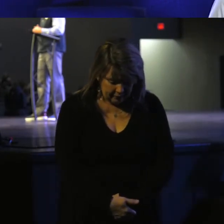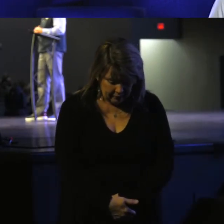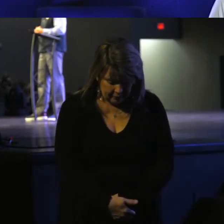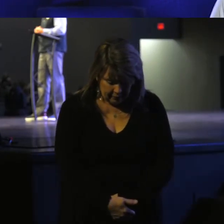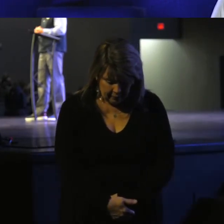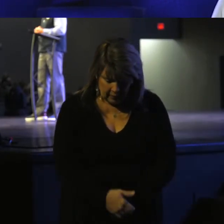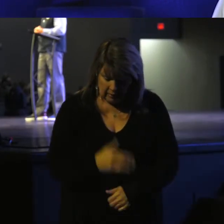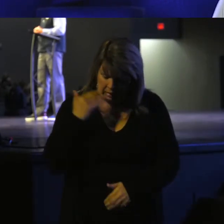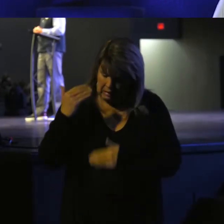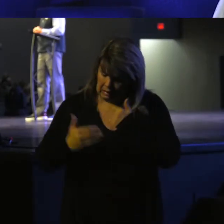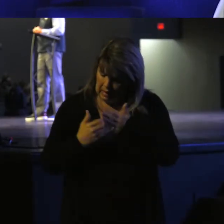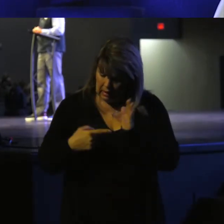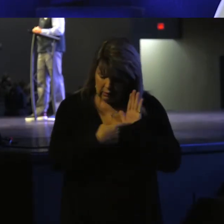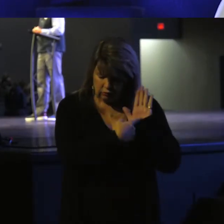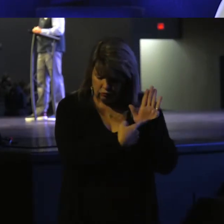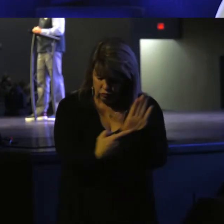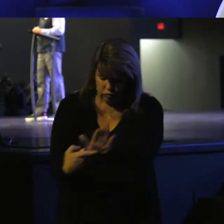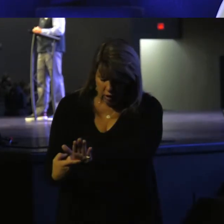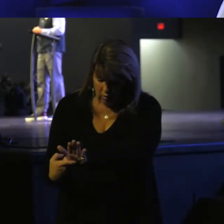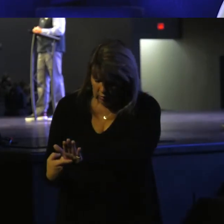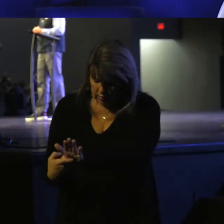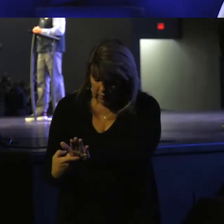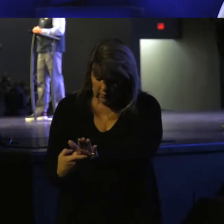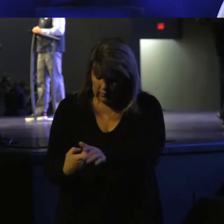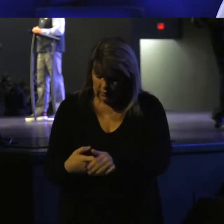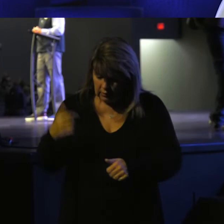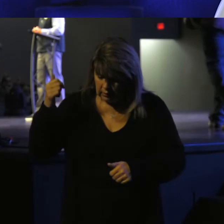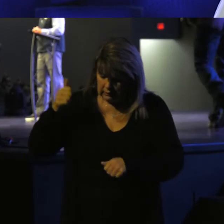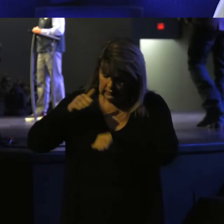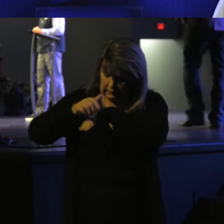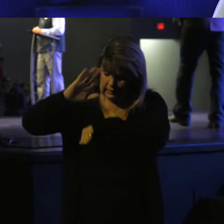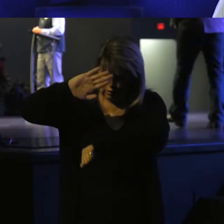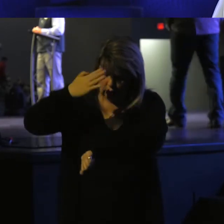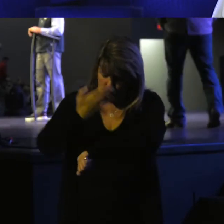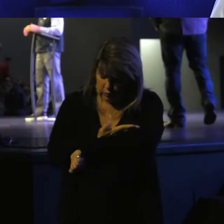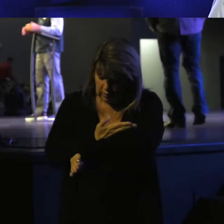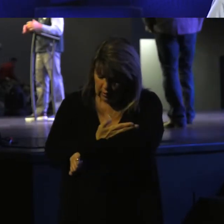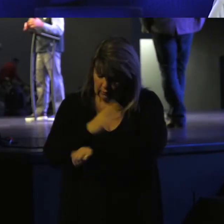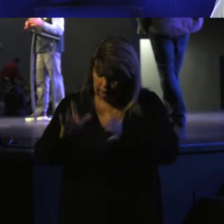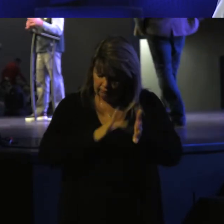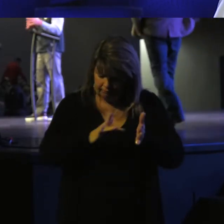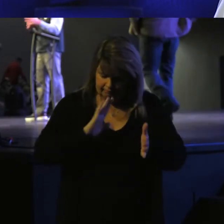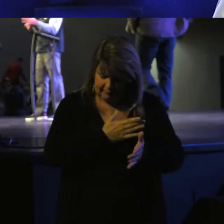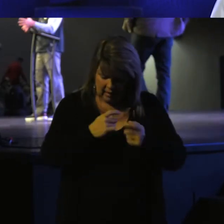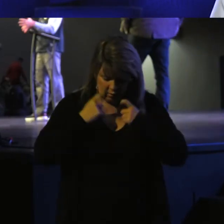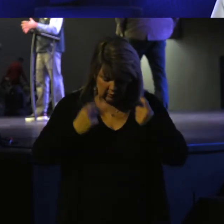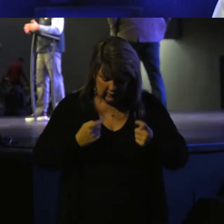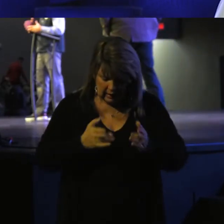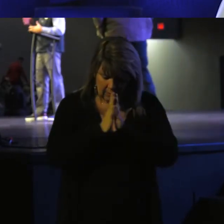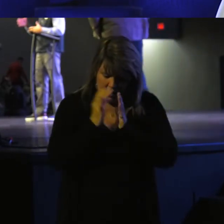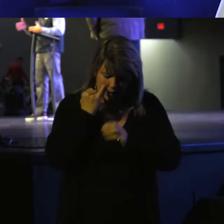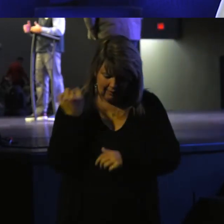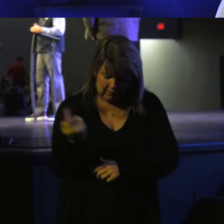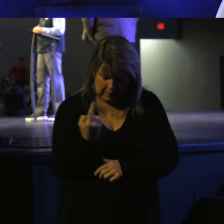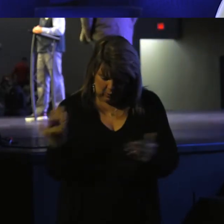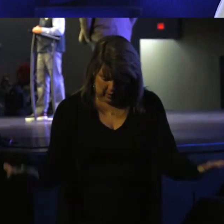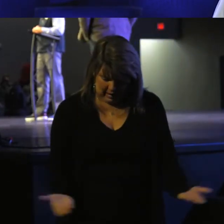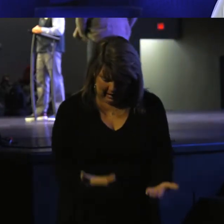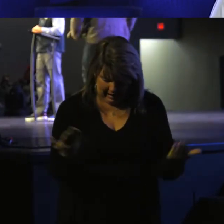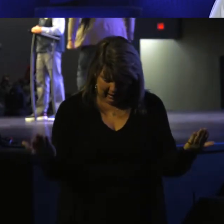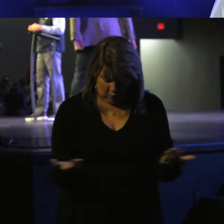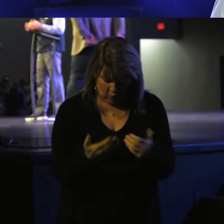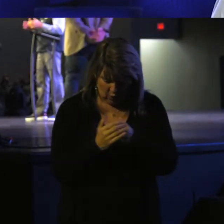kindness you have shown us in sending your son to pay the price of our sin. I pray, Lord, if there's someone here or joining